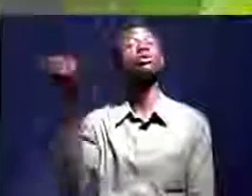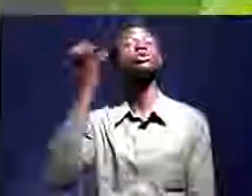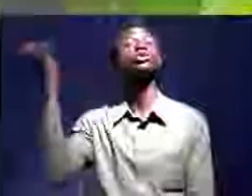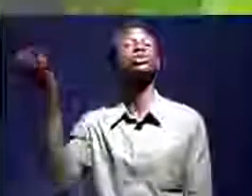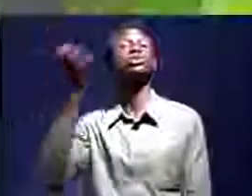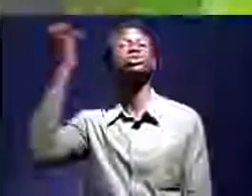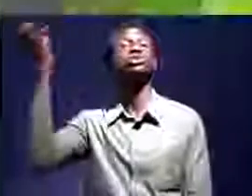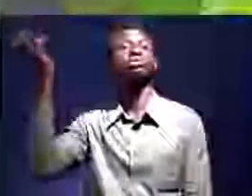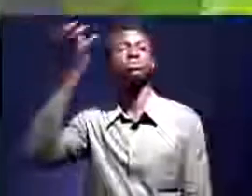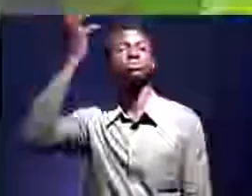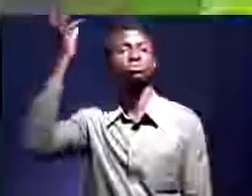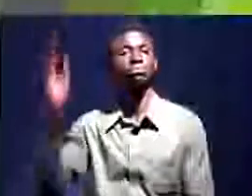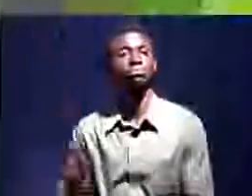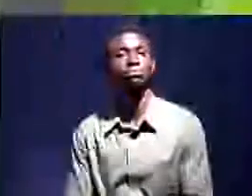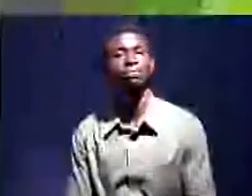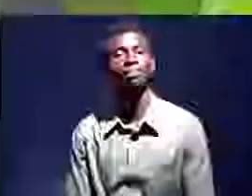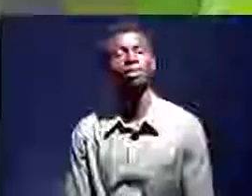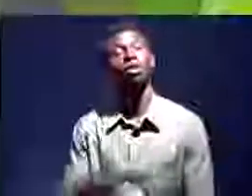63 baptized